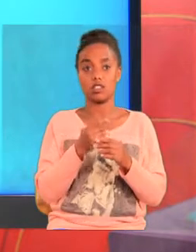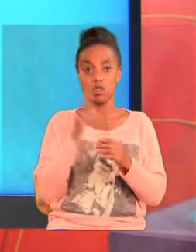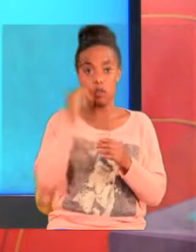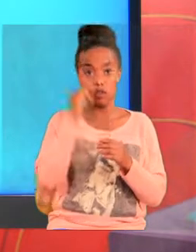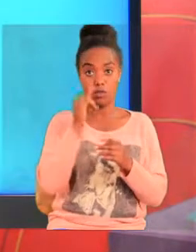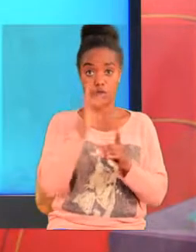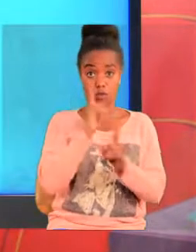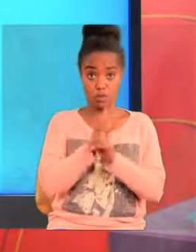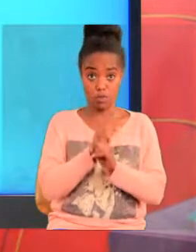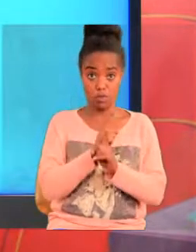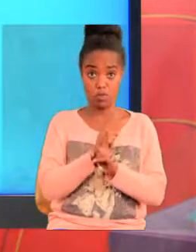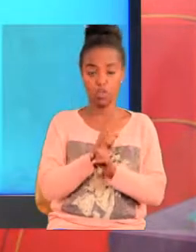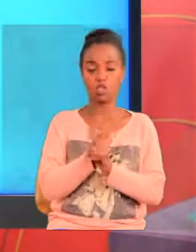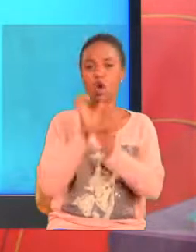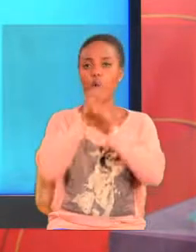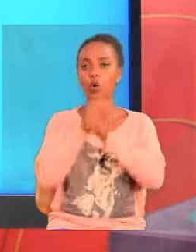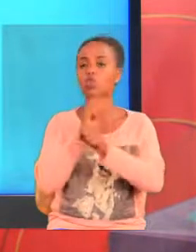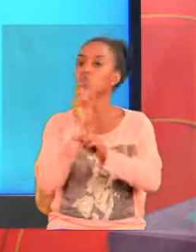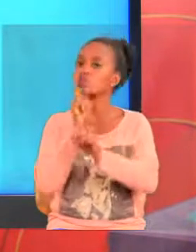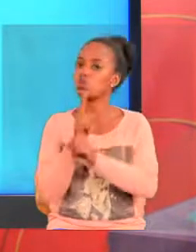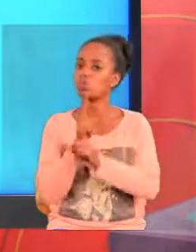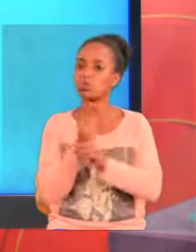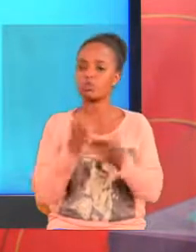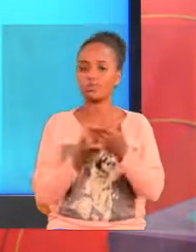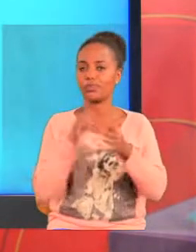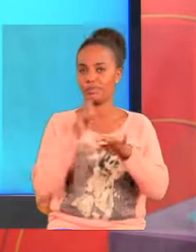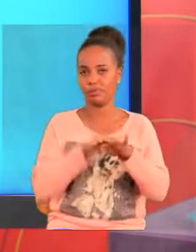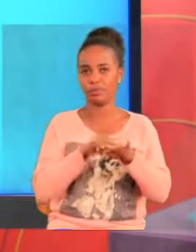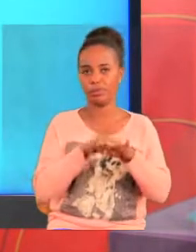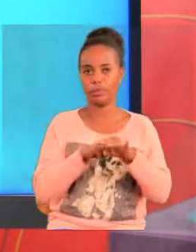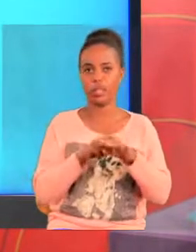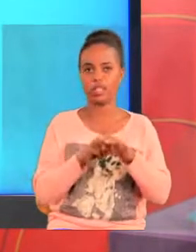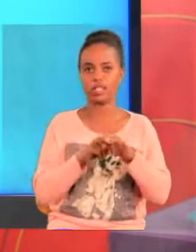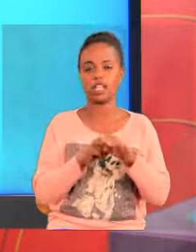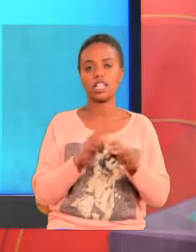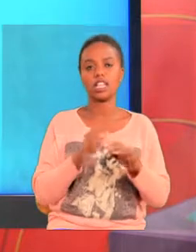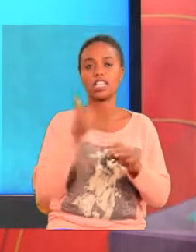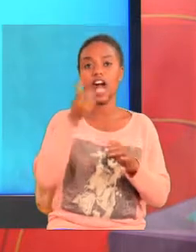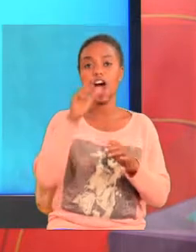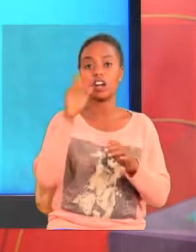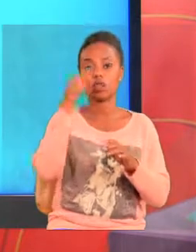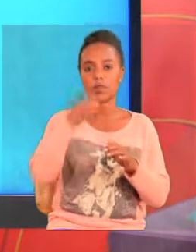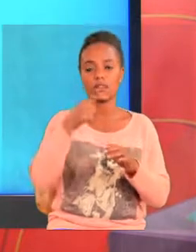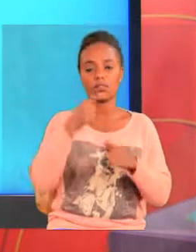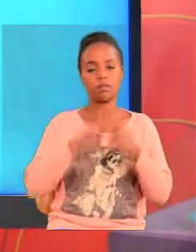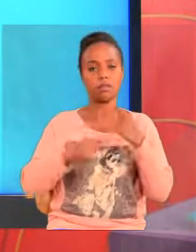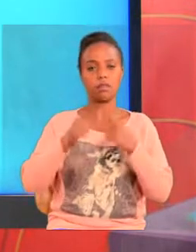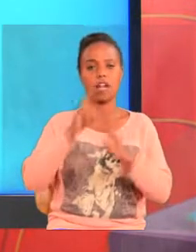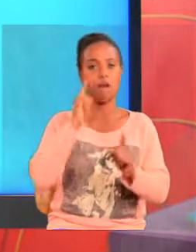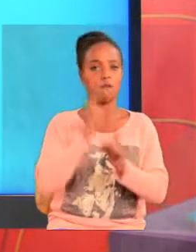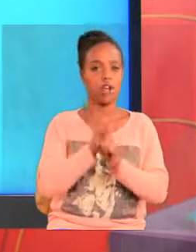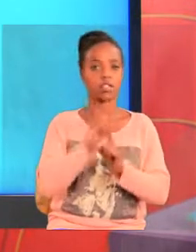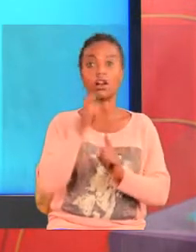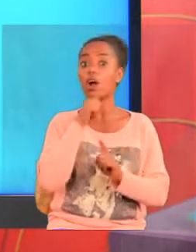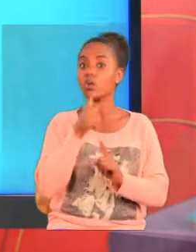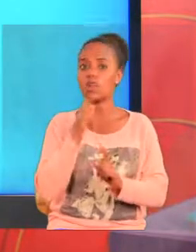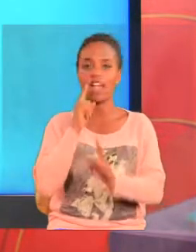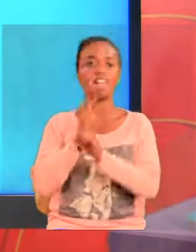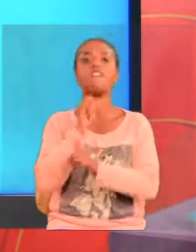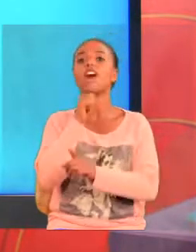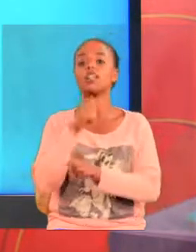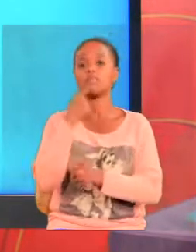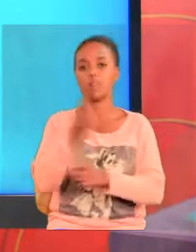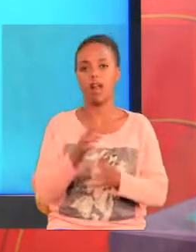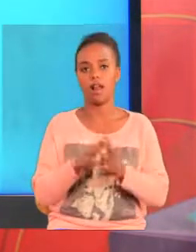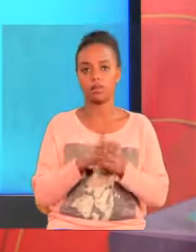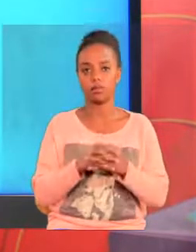if a conclusion is true, so in that case the argument becomes valid, otherwise it is invalid. So